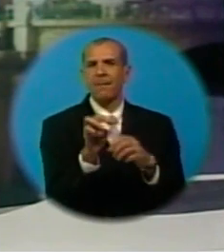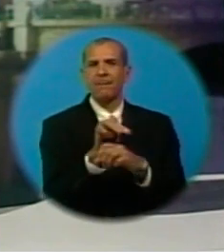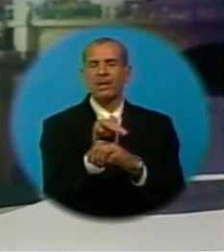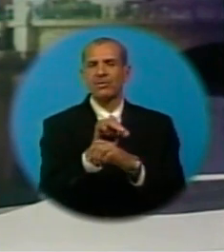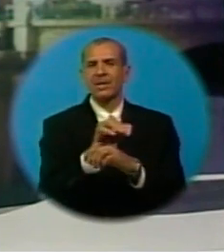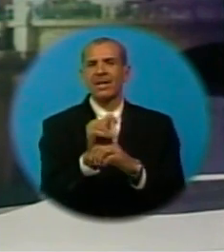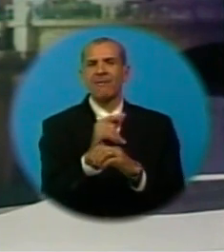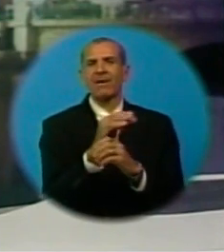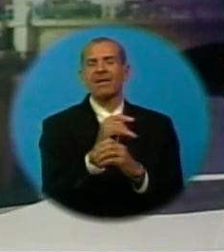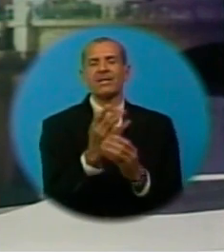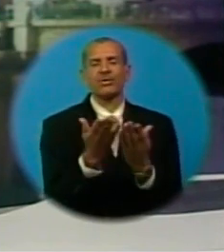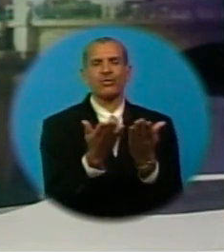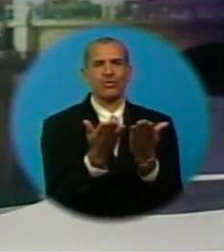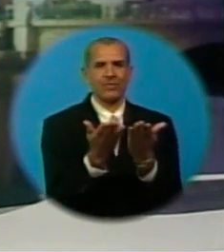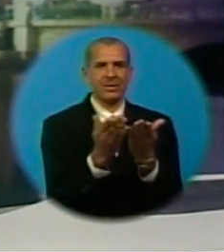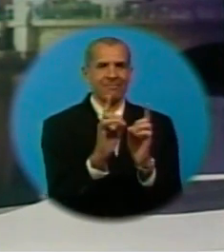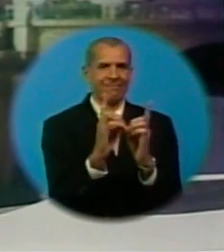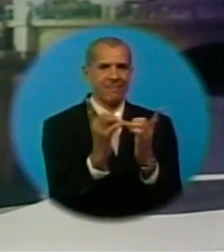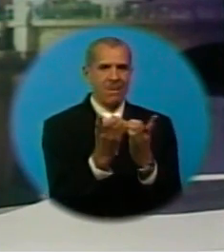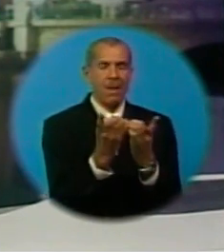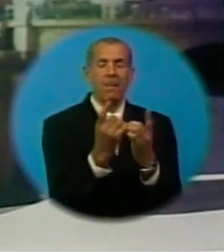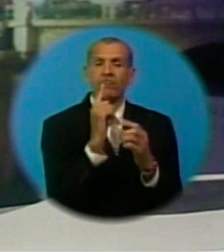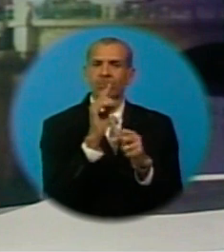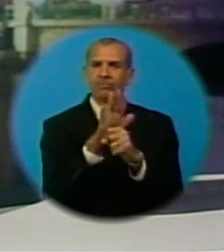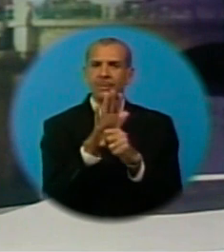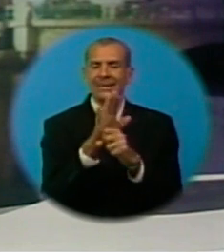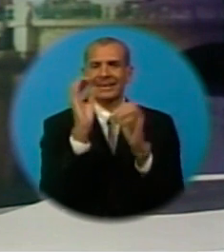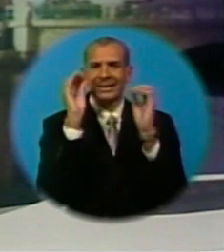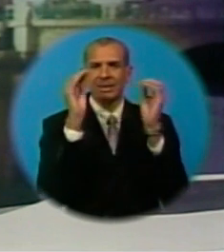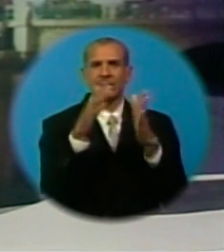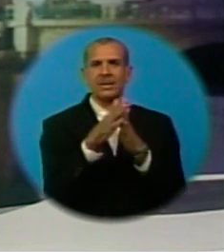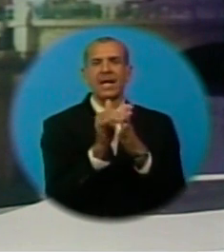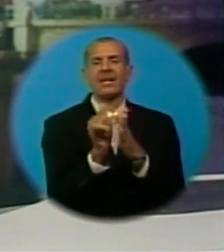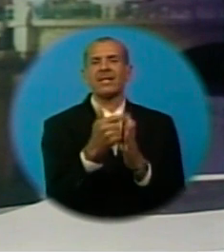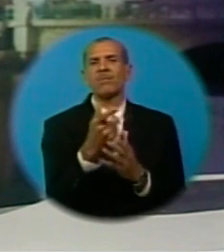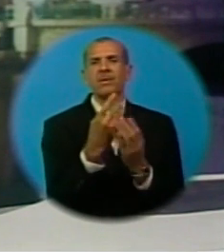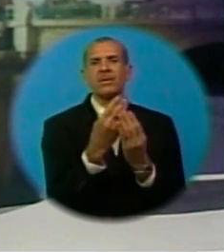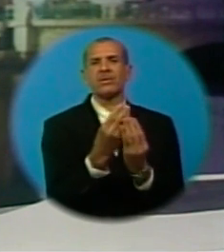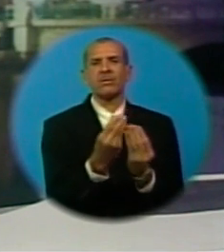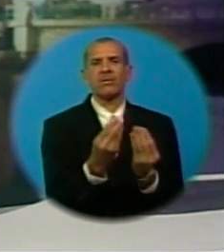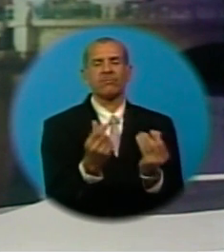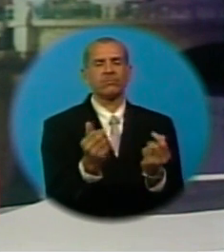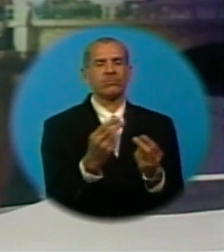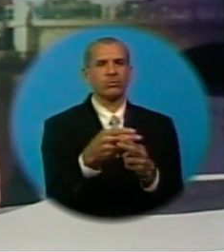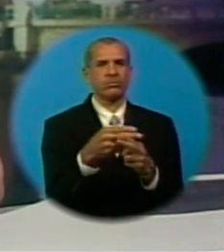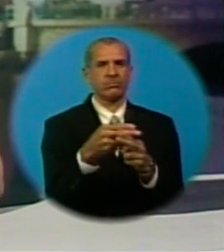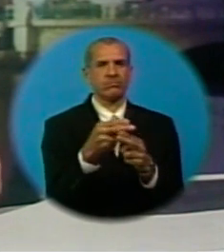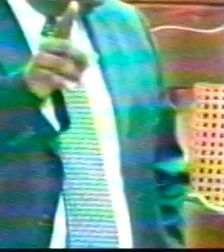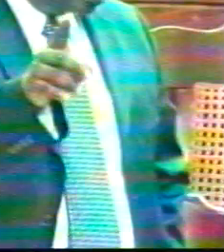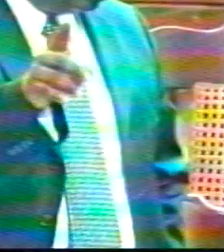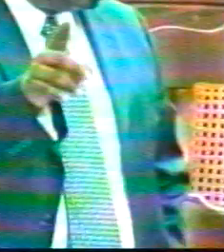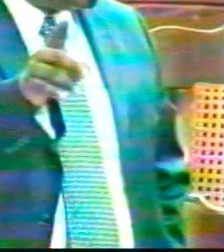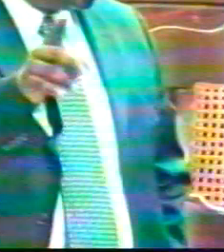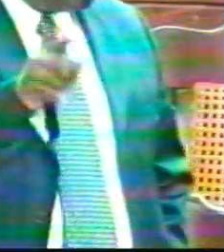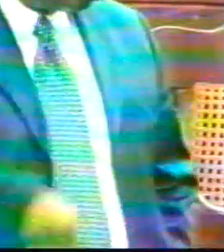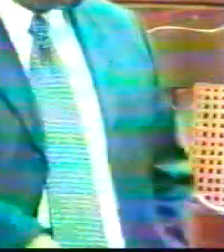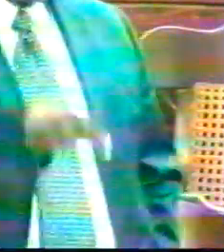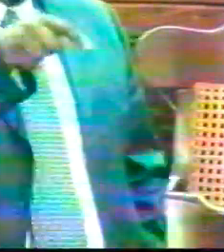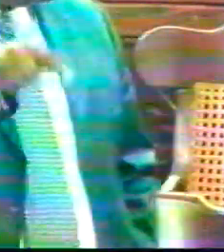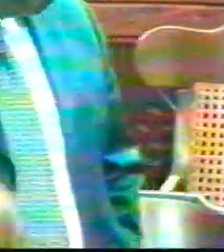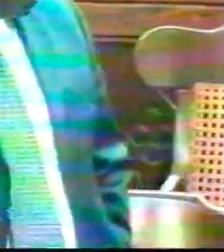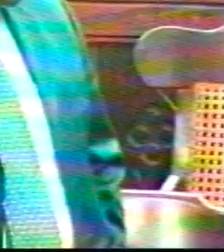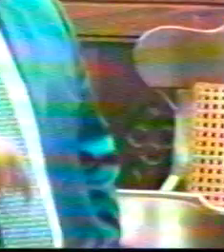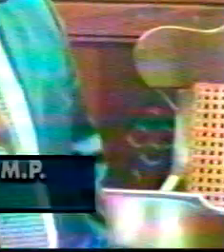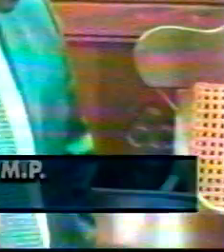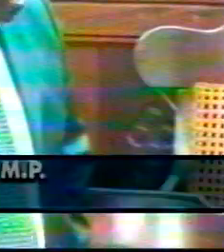of the Civil Service. He is, however, assuring teachers that the matter will be sorted soon. The union can be assured that as